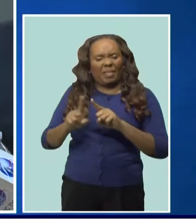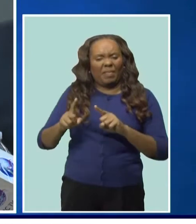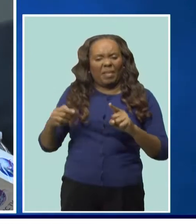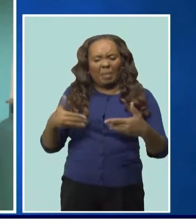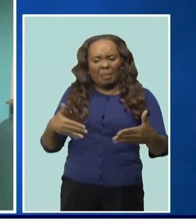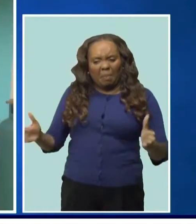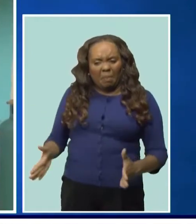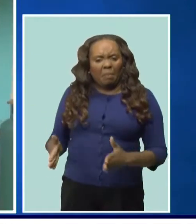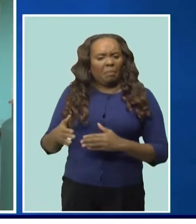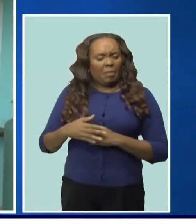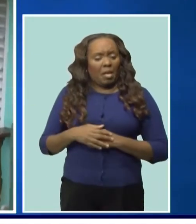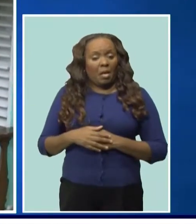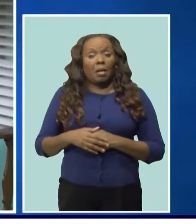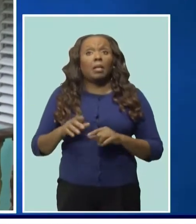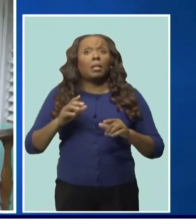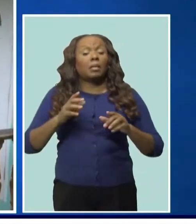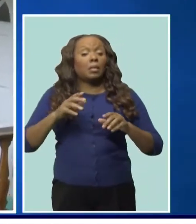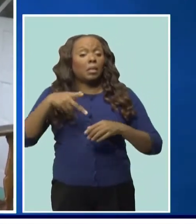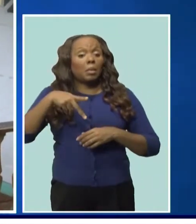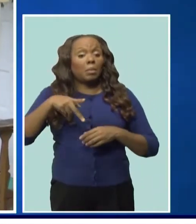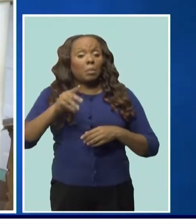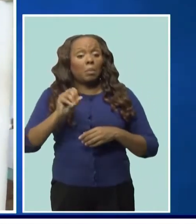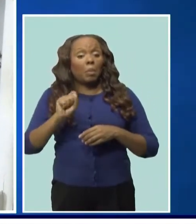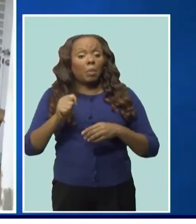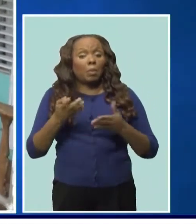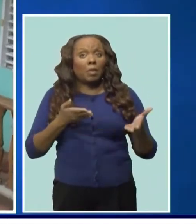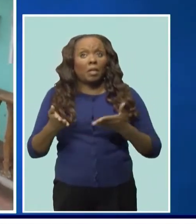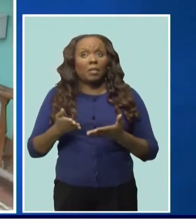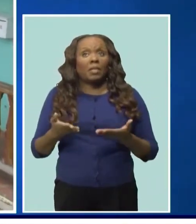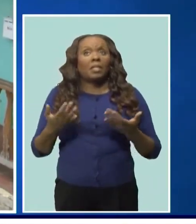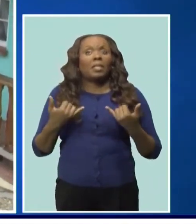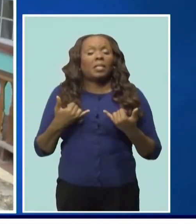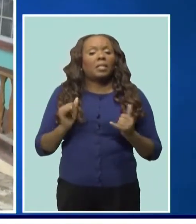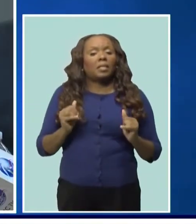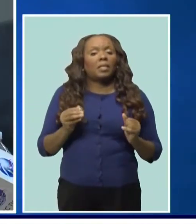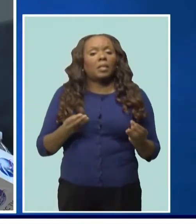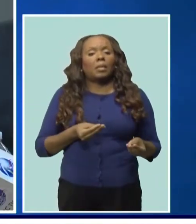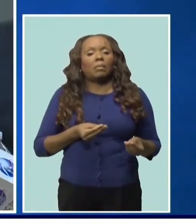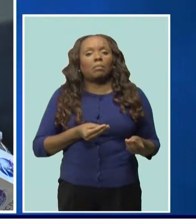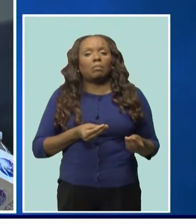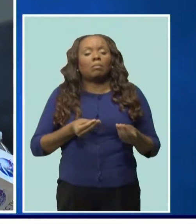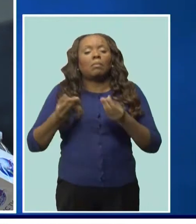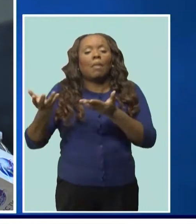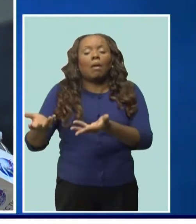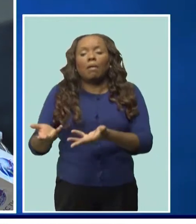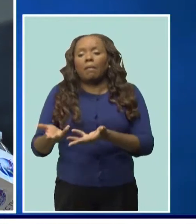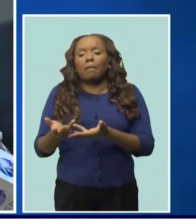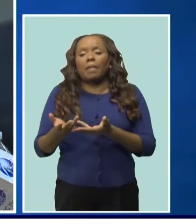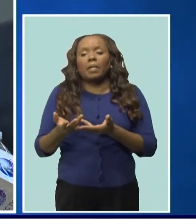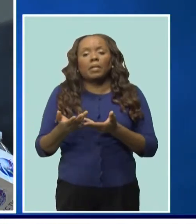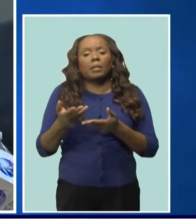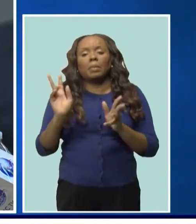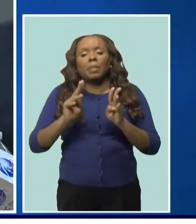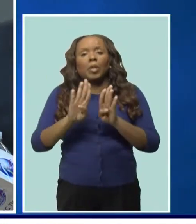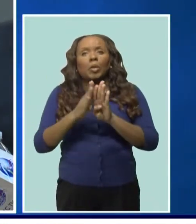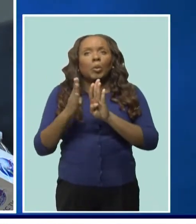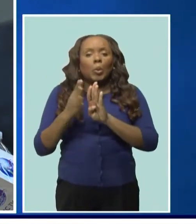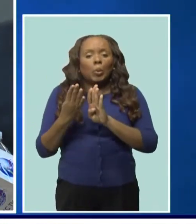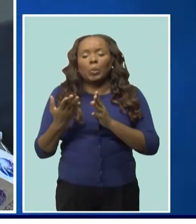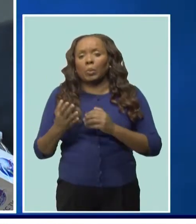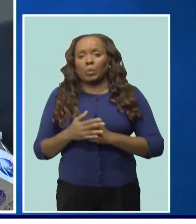out, the Postal Service is already doing door-to-door deliveries. Currently, we deliver